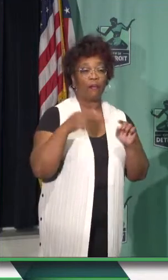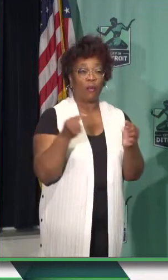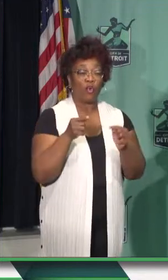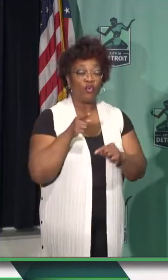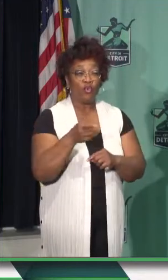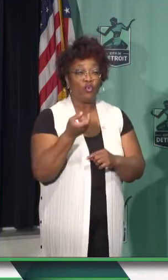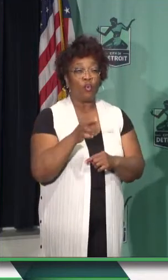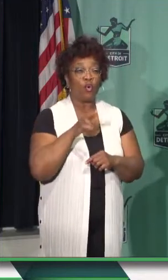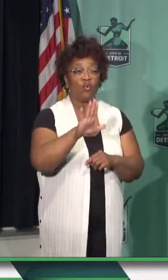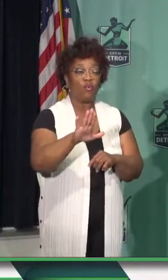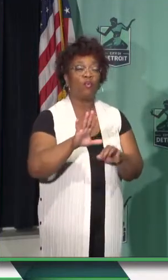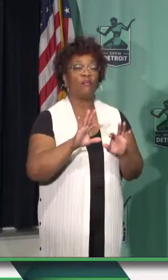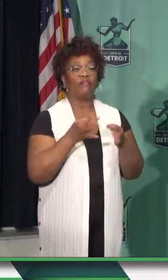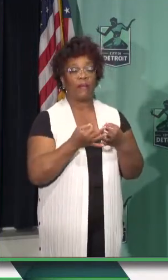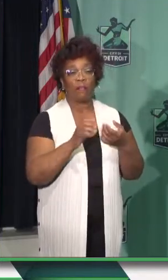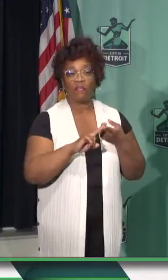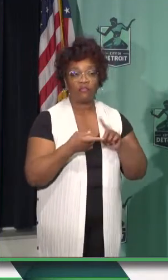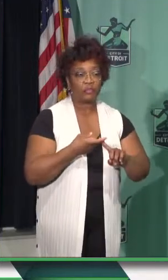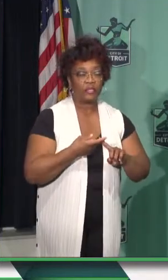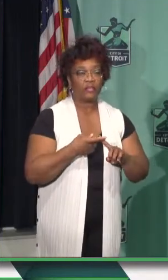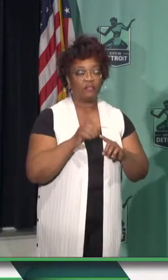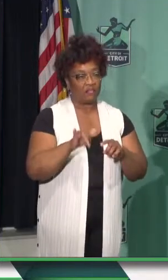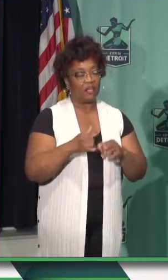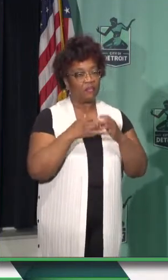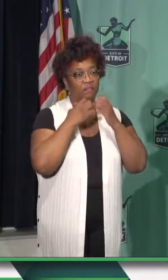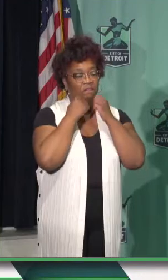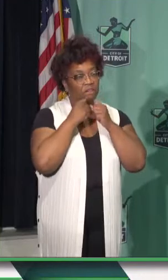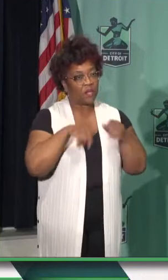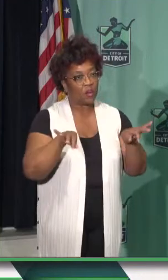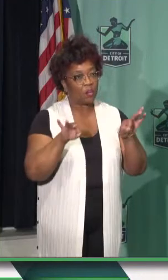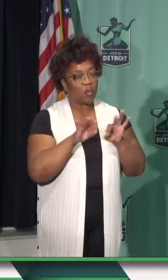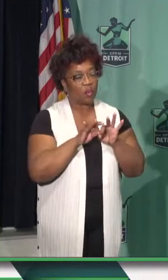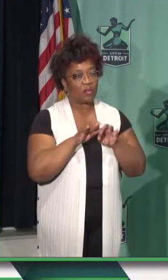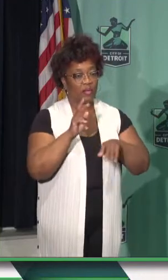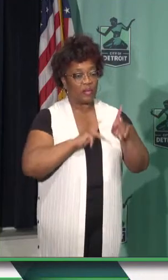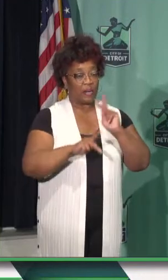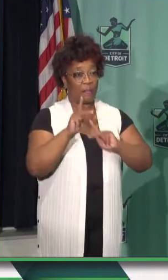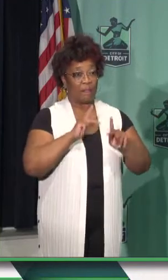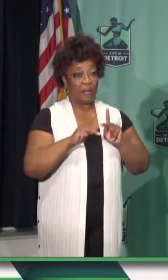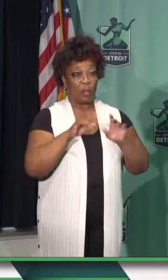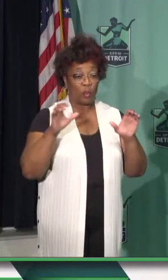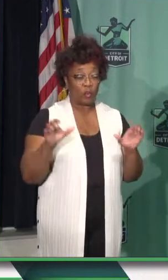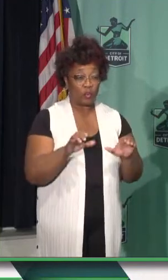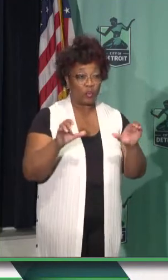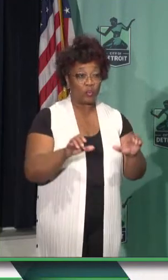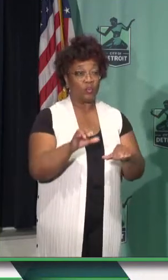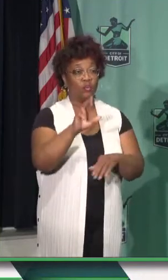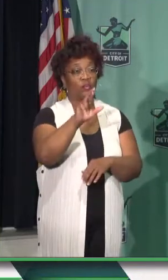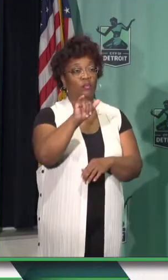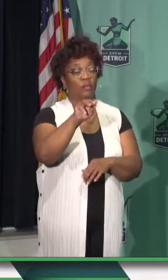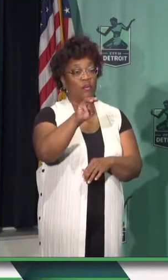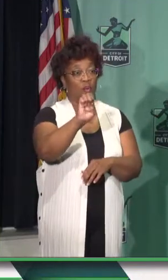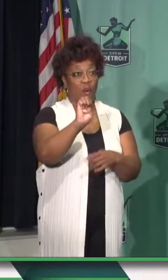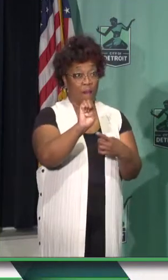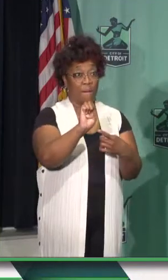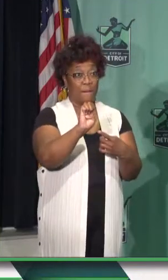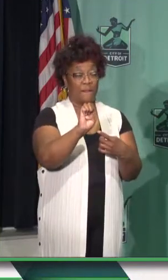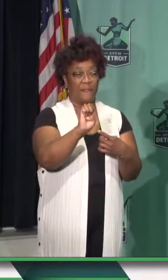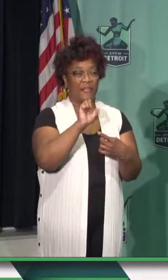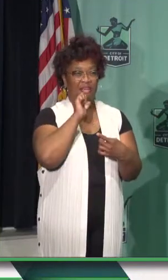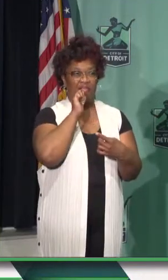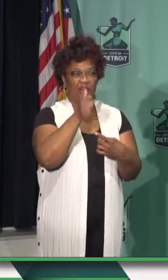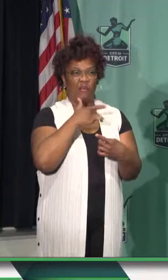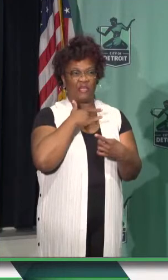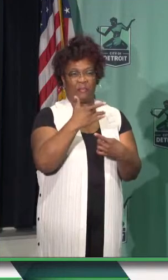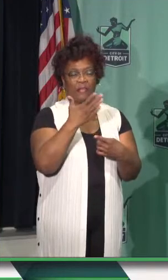ones. See, that's very important because individuals that commit crimes and do things of that nature, they typically don't just